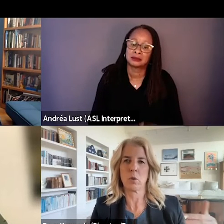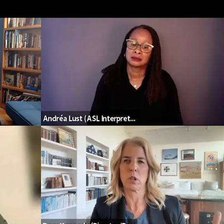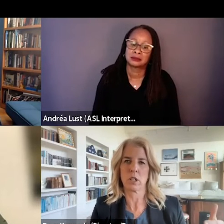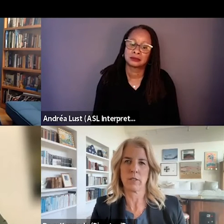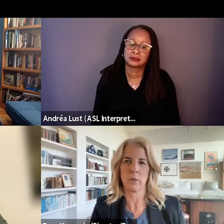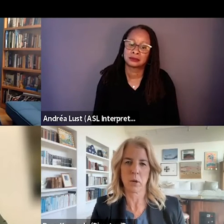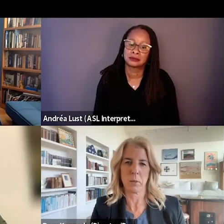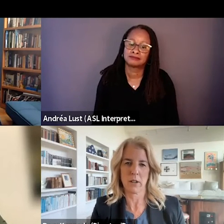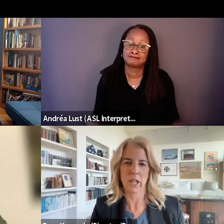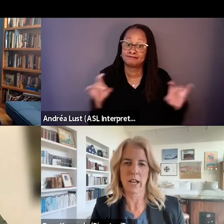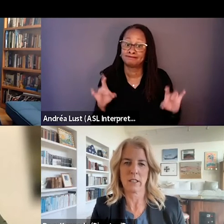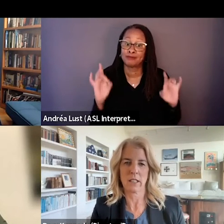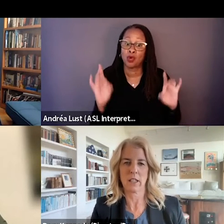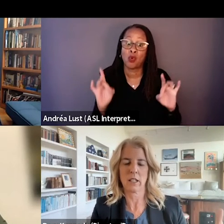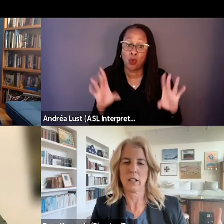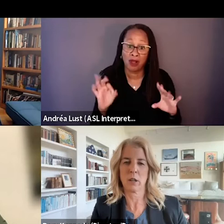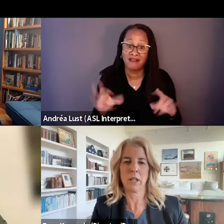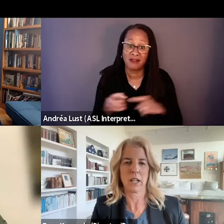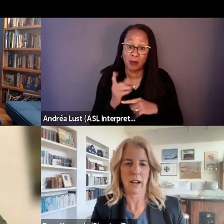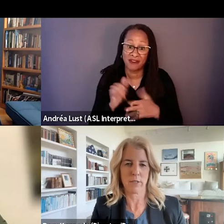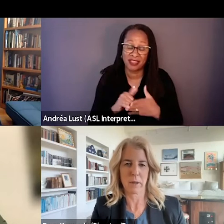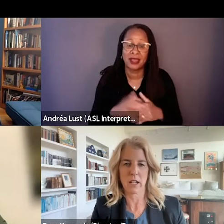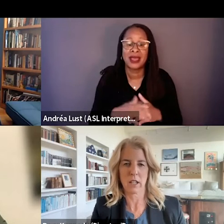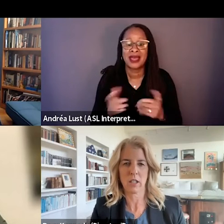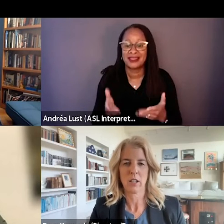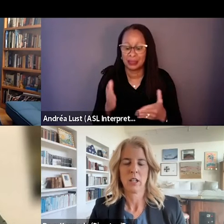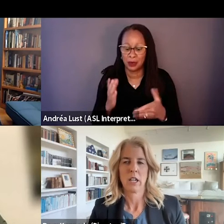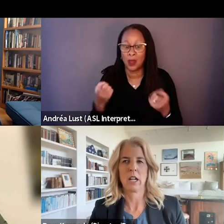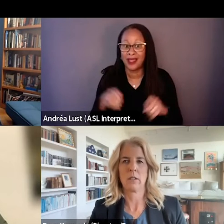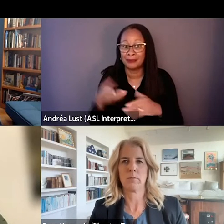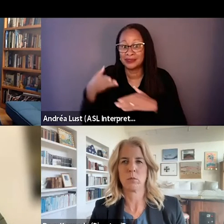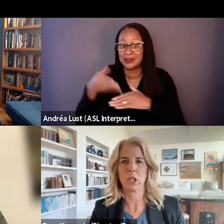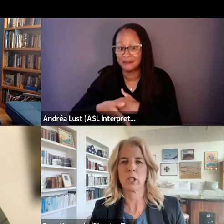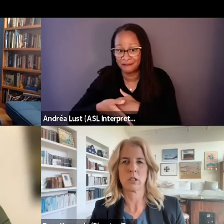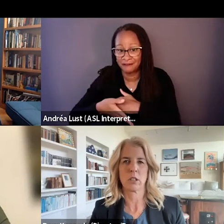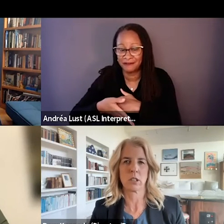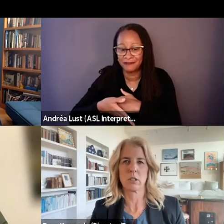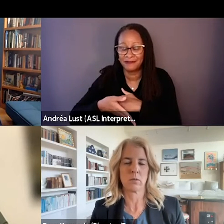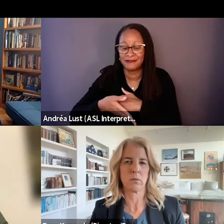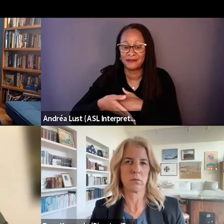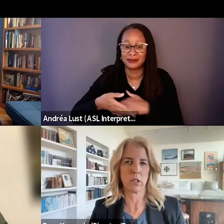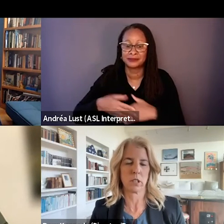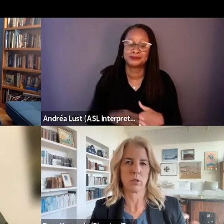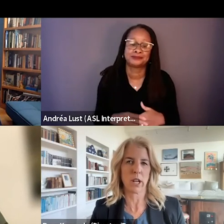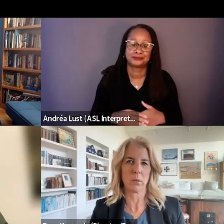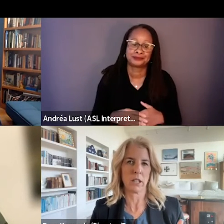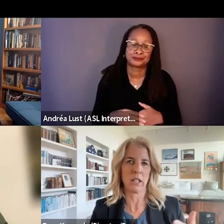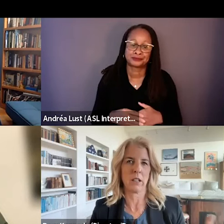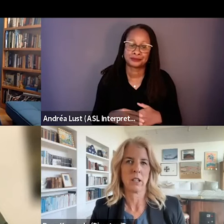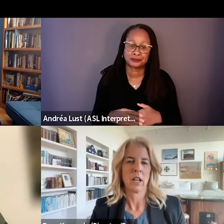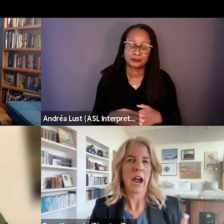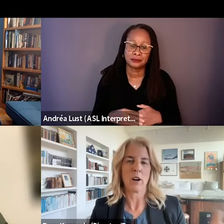There's the horror of the moment of that, and then the immediate aftermath, which is just